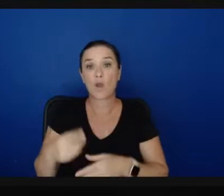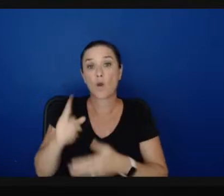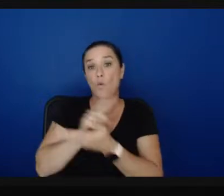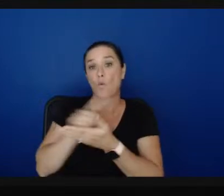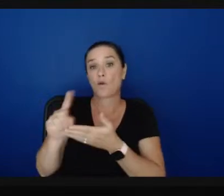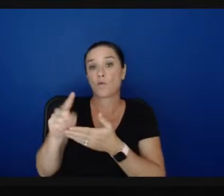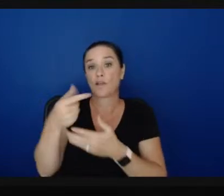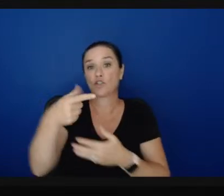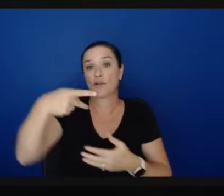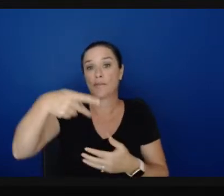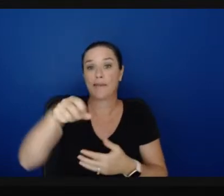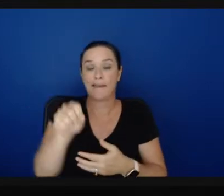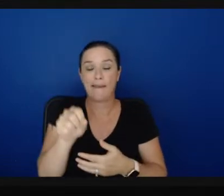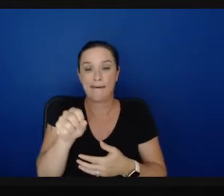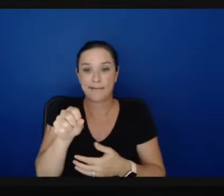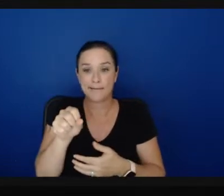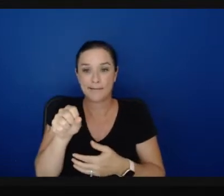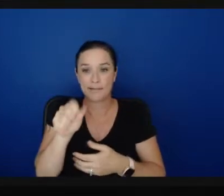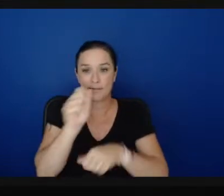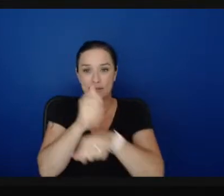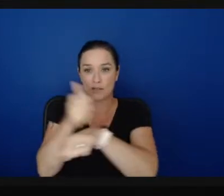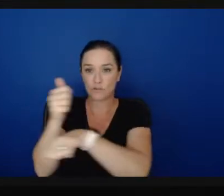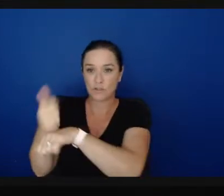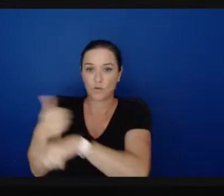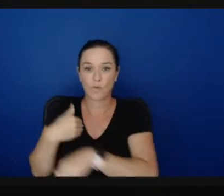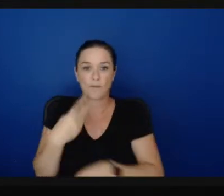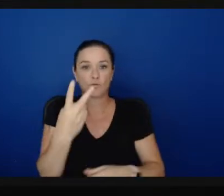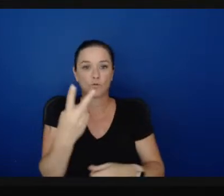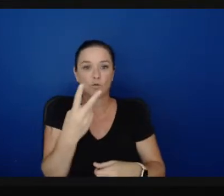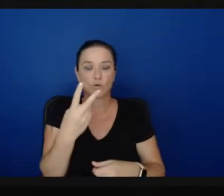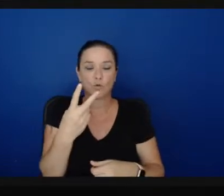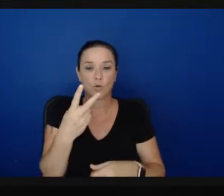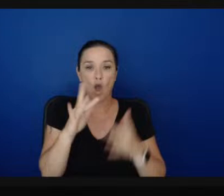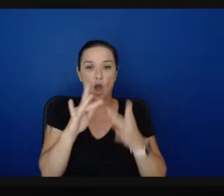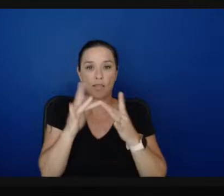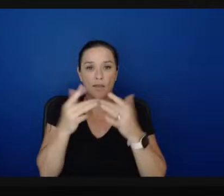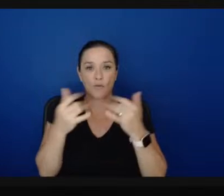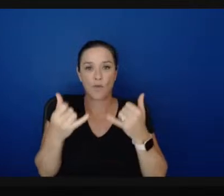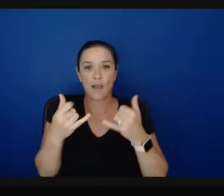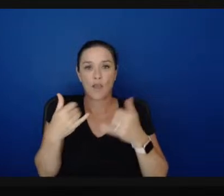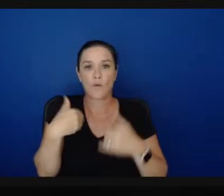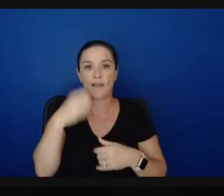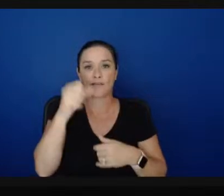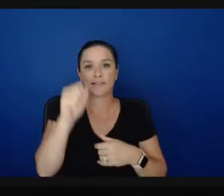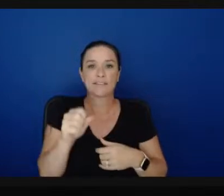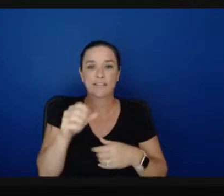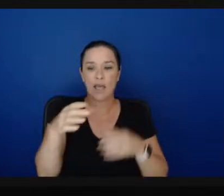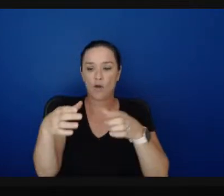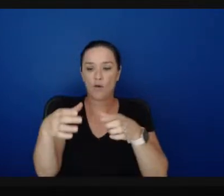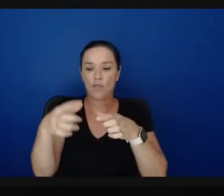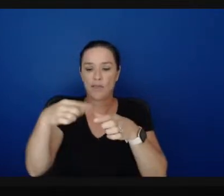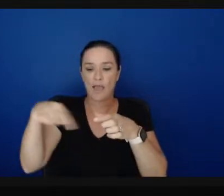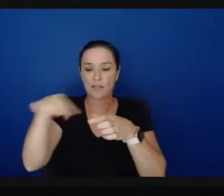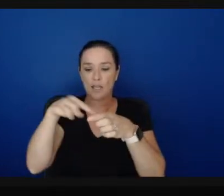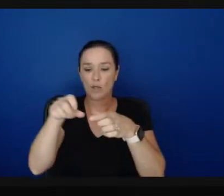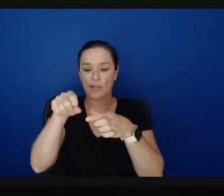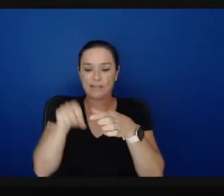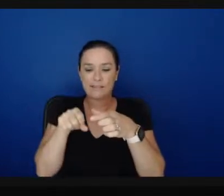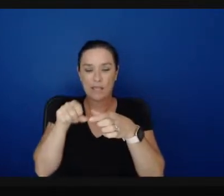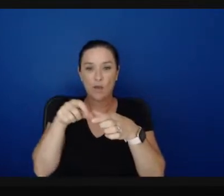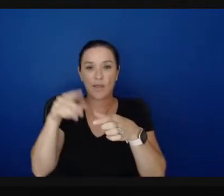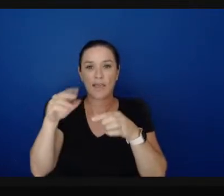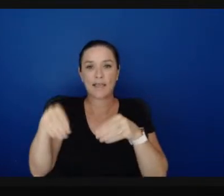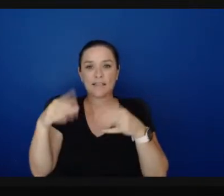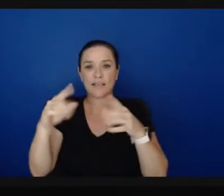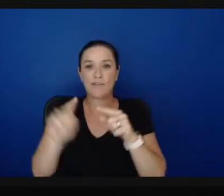stations. There are 2 currently online. The one in the South Caldera is only giving us the up component,